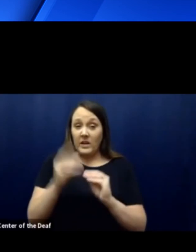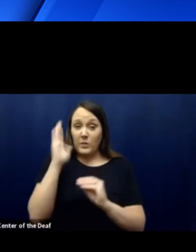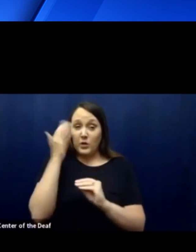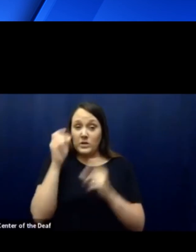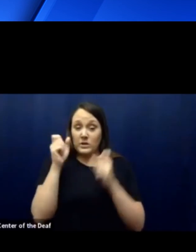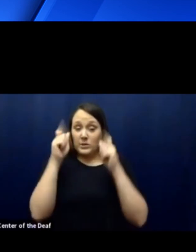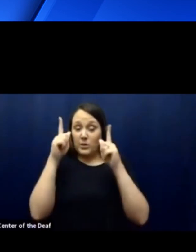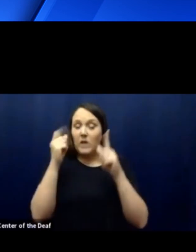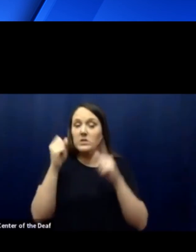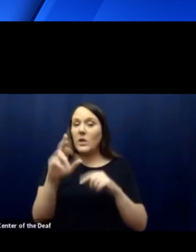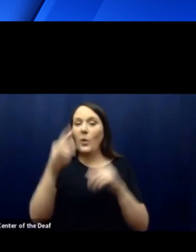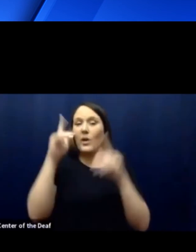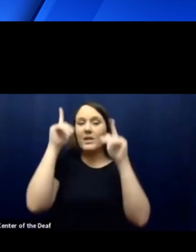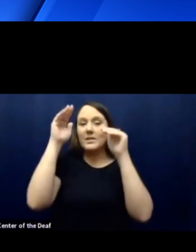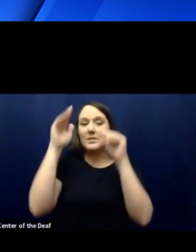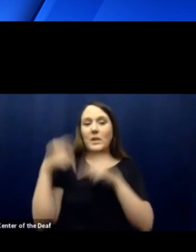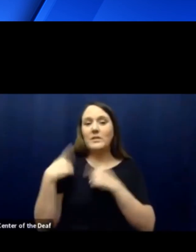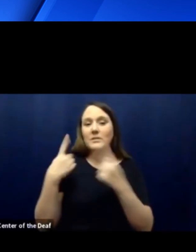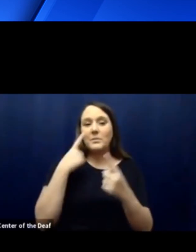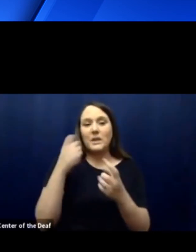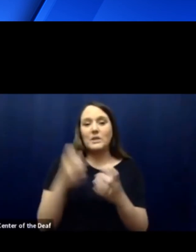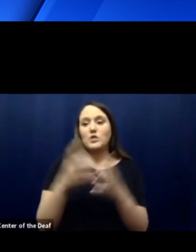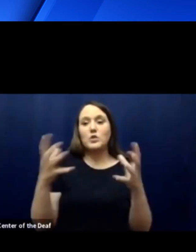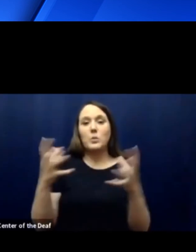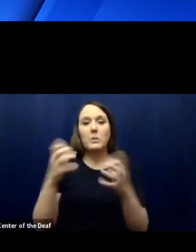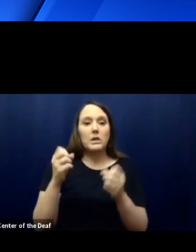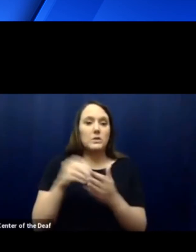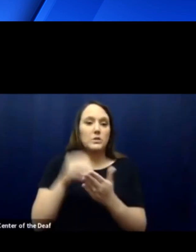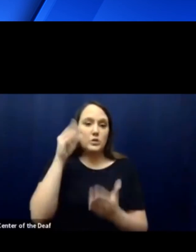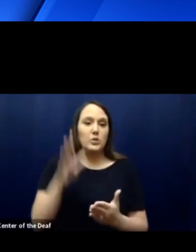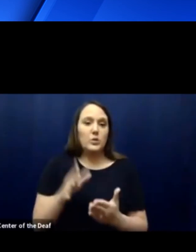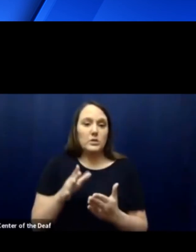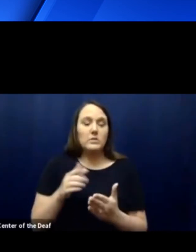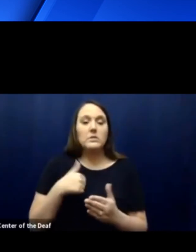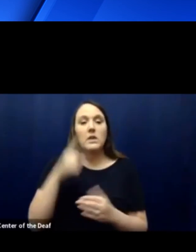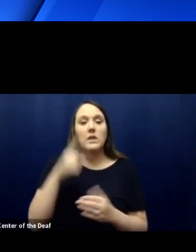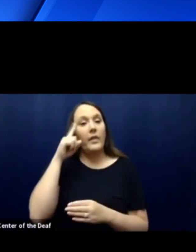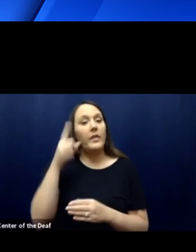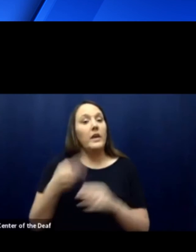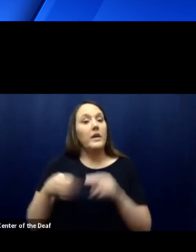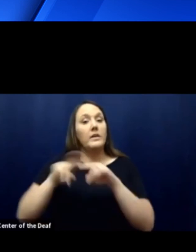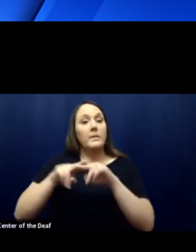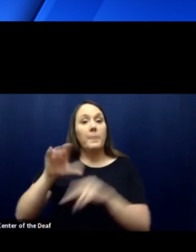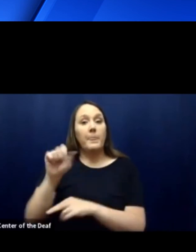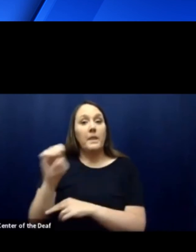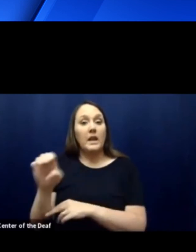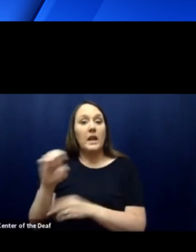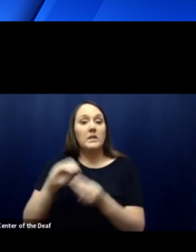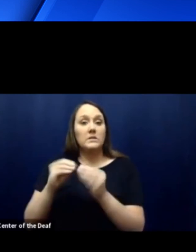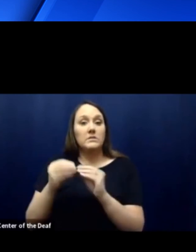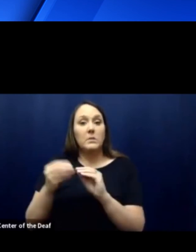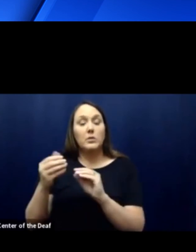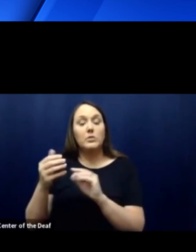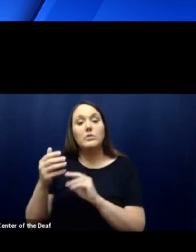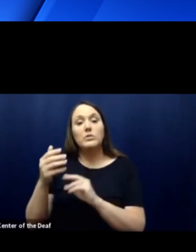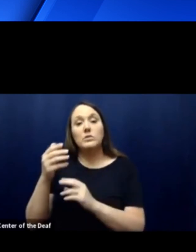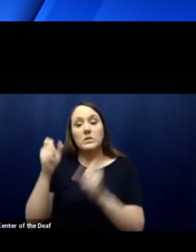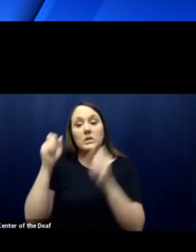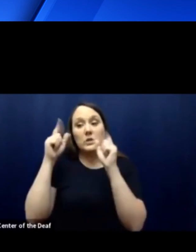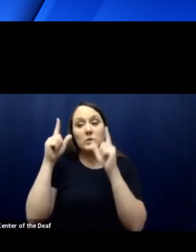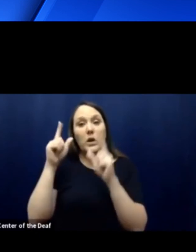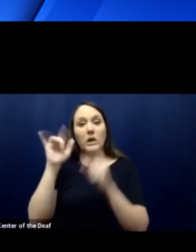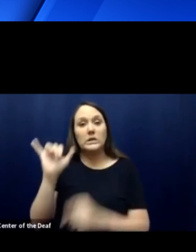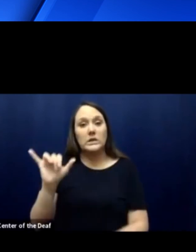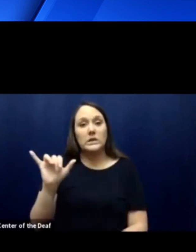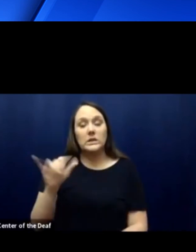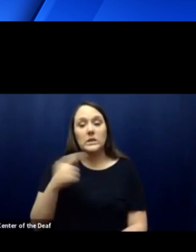that was fairly expected with the amount of students? I think the number of cases going up as rapidly as they're going up is surprising. I